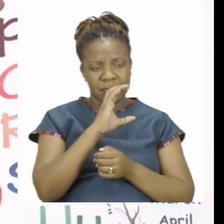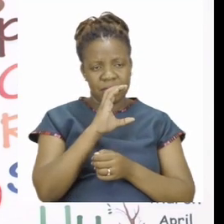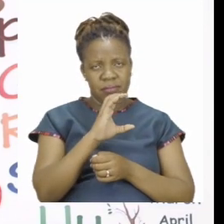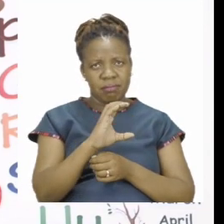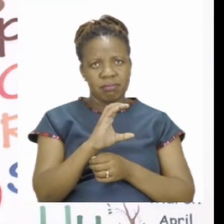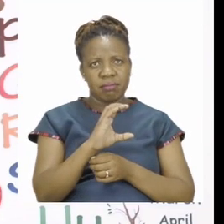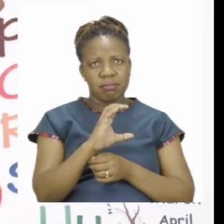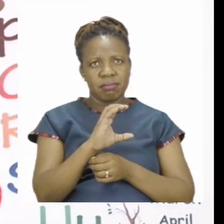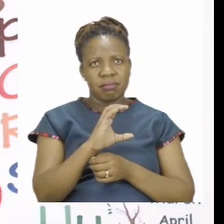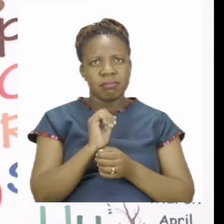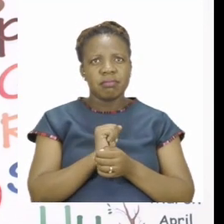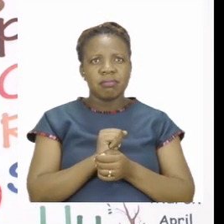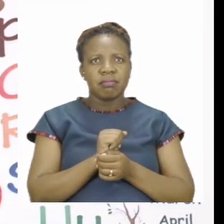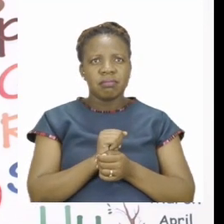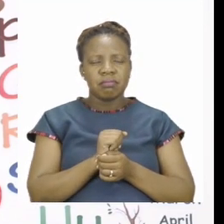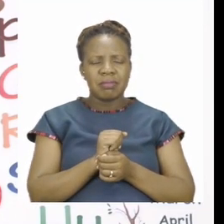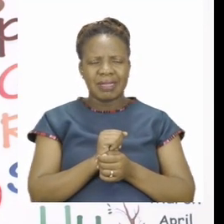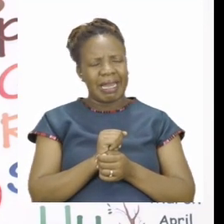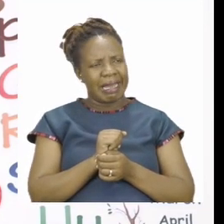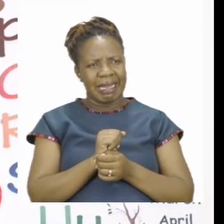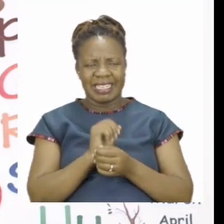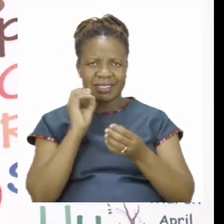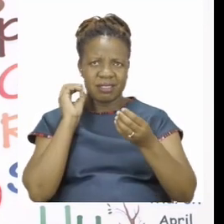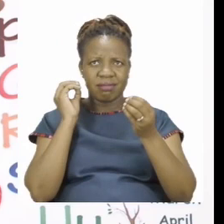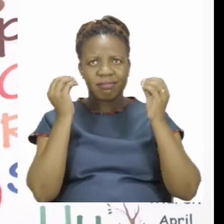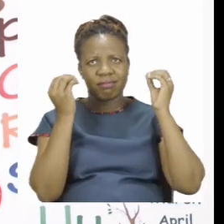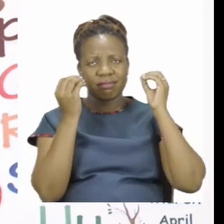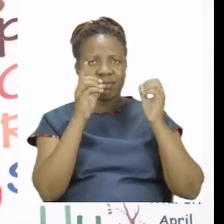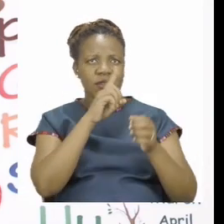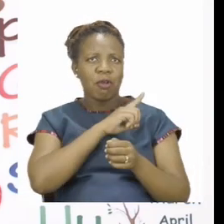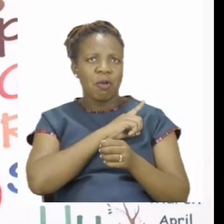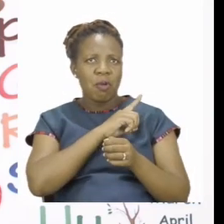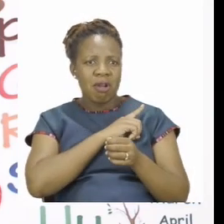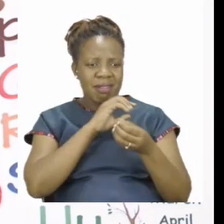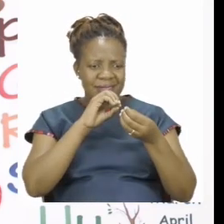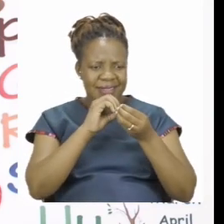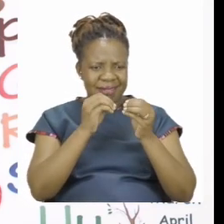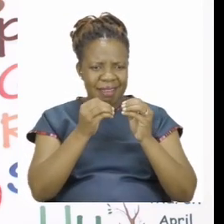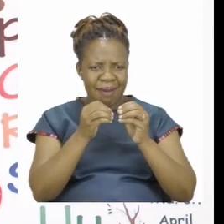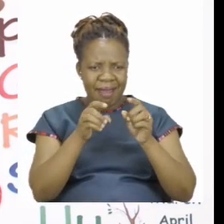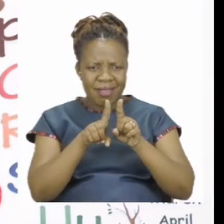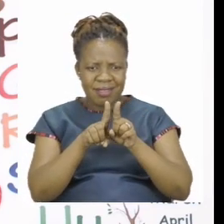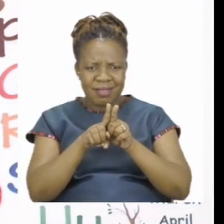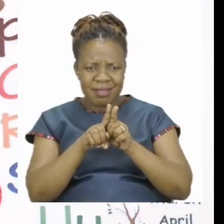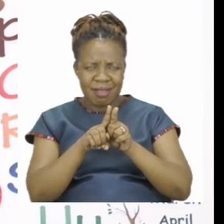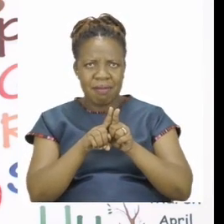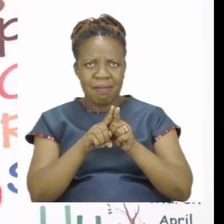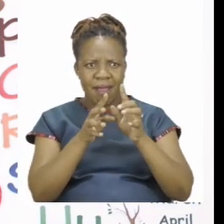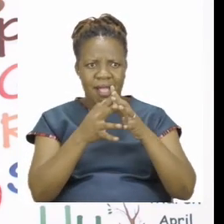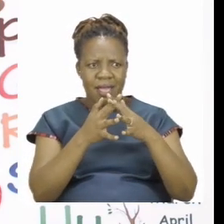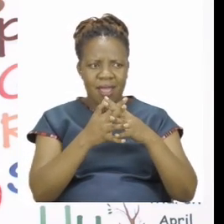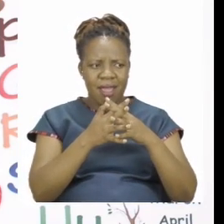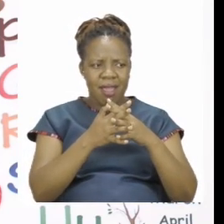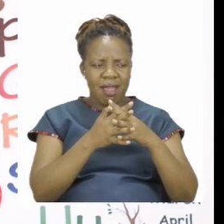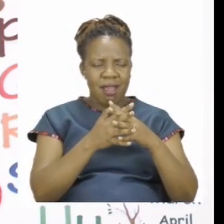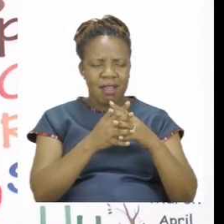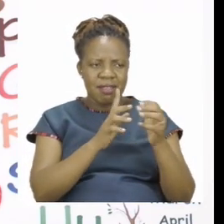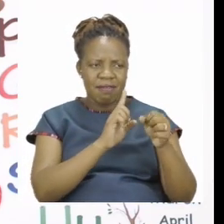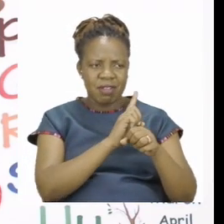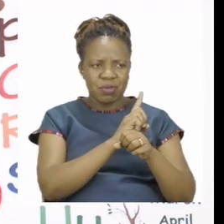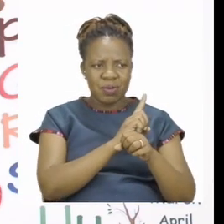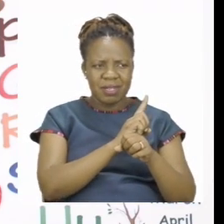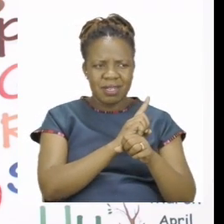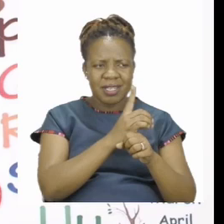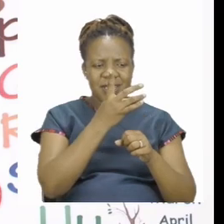of tricky because the figures are the same. For the first digit, we have 7, and here we have an 8. It